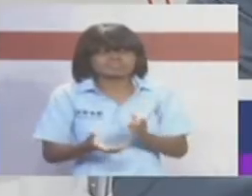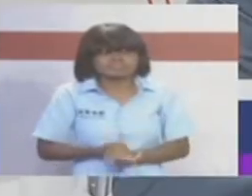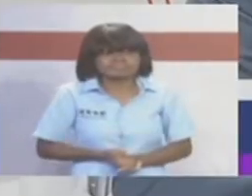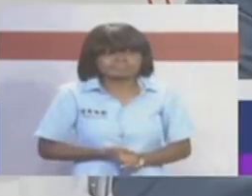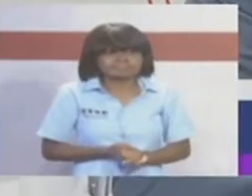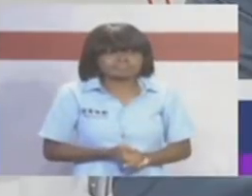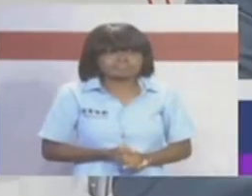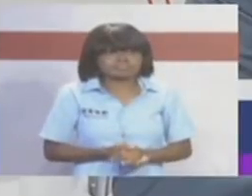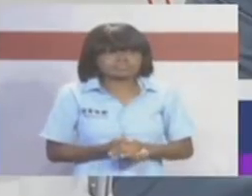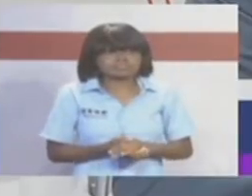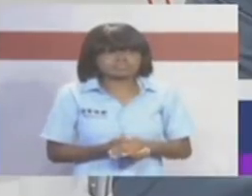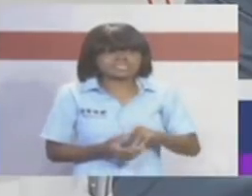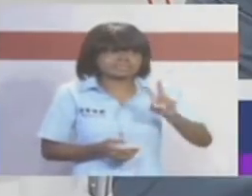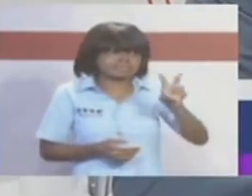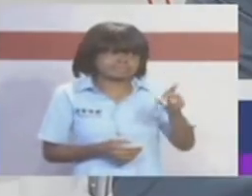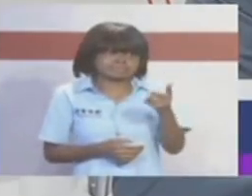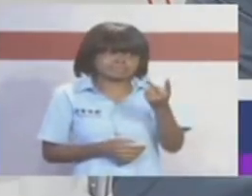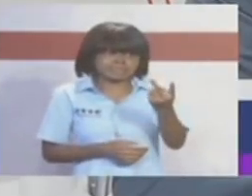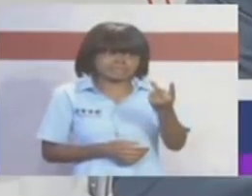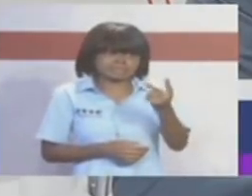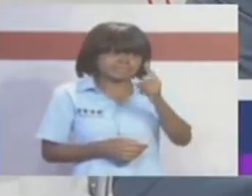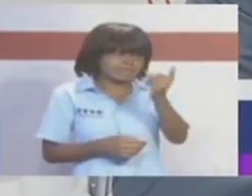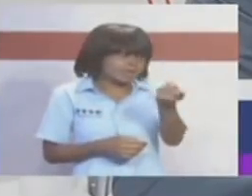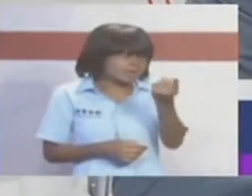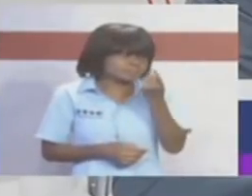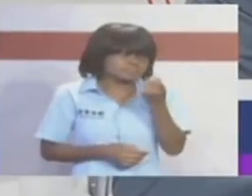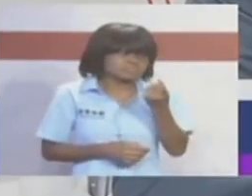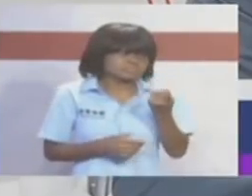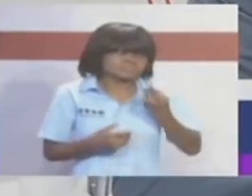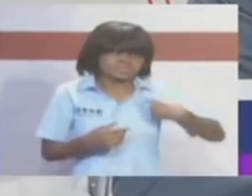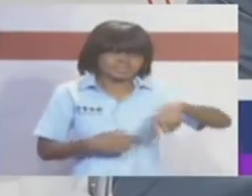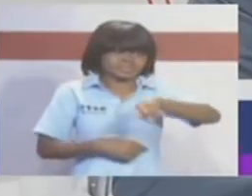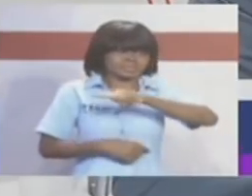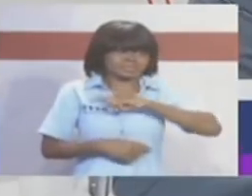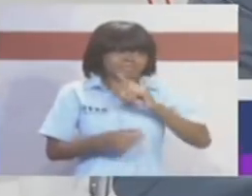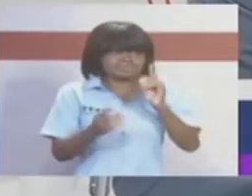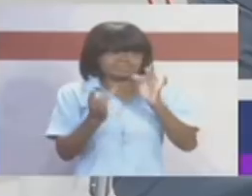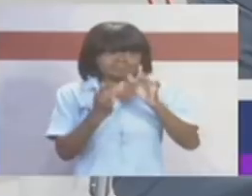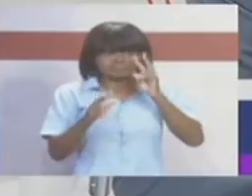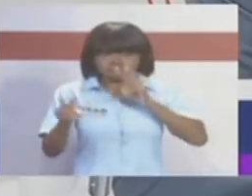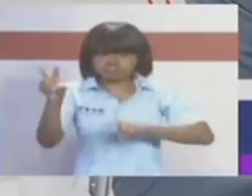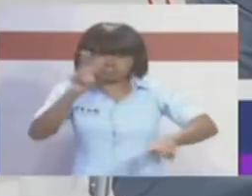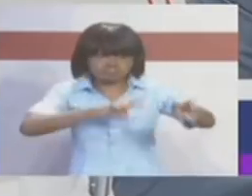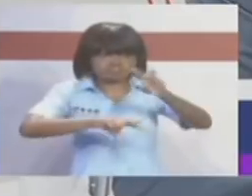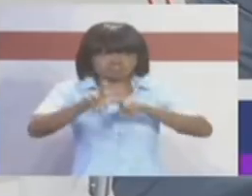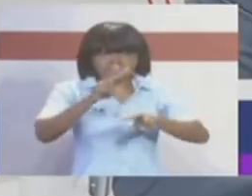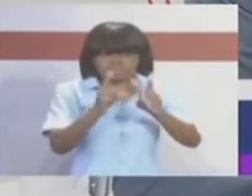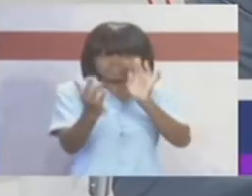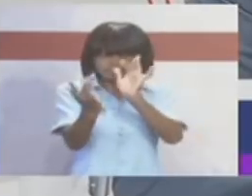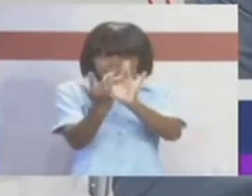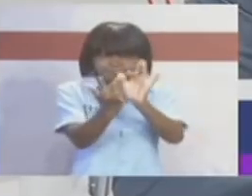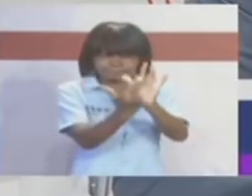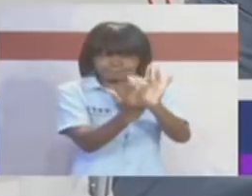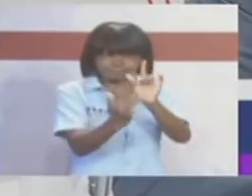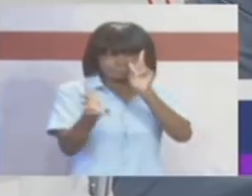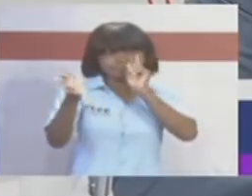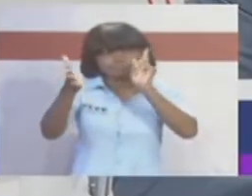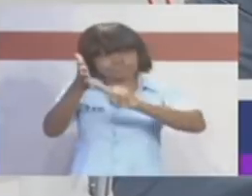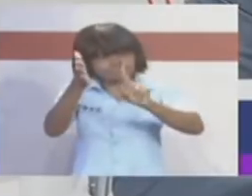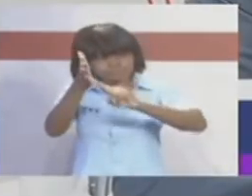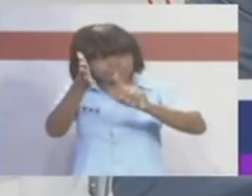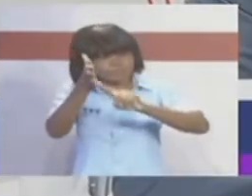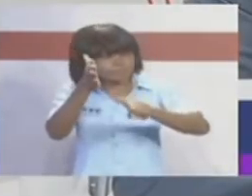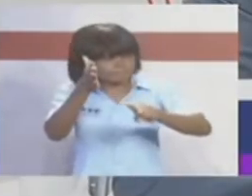contact tracing, what we did note in the contact tracing is that what we're seeing is much faster spread and